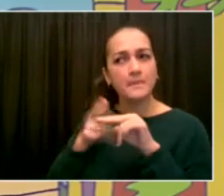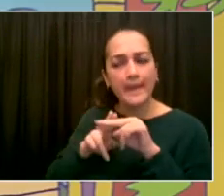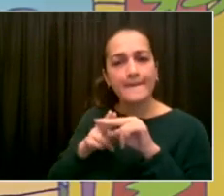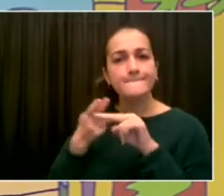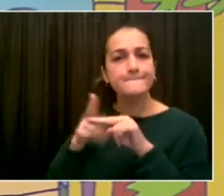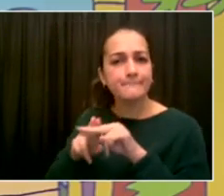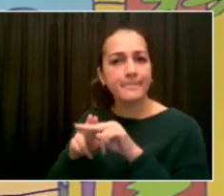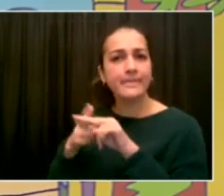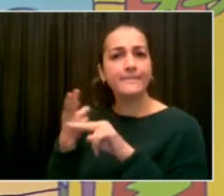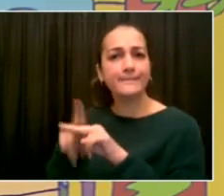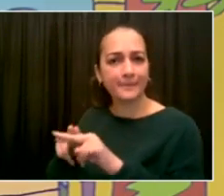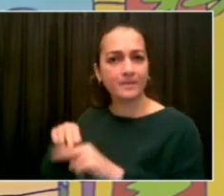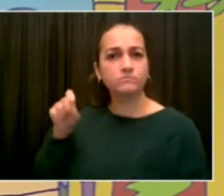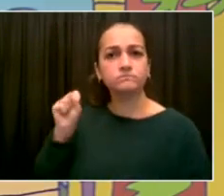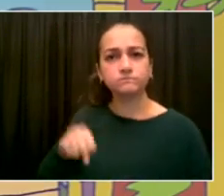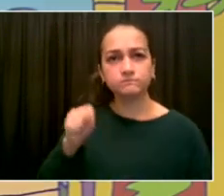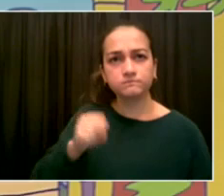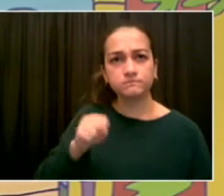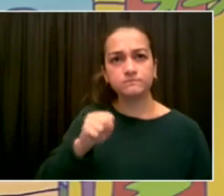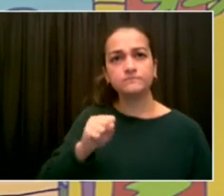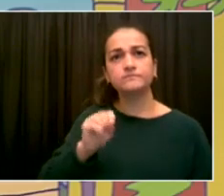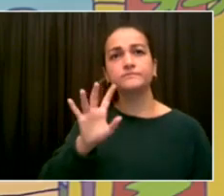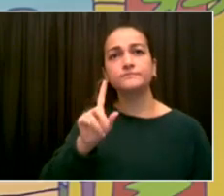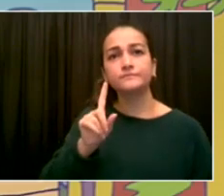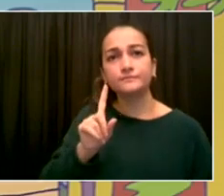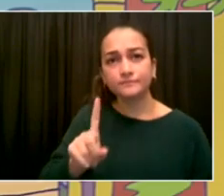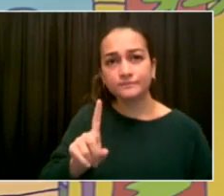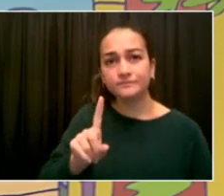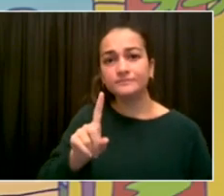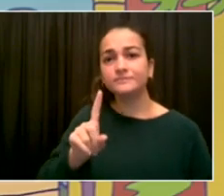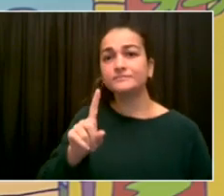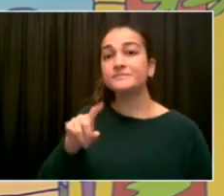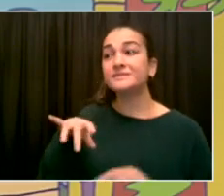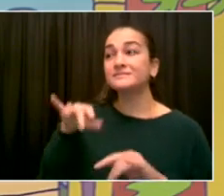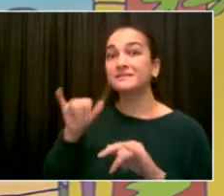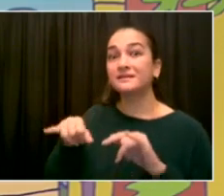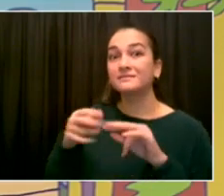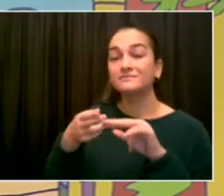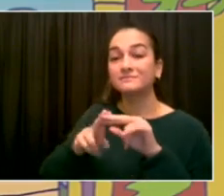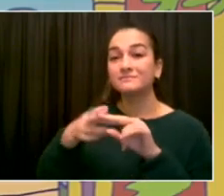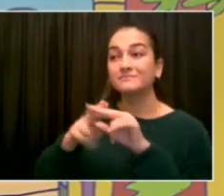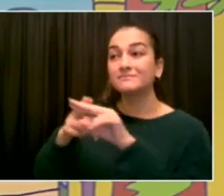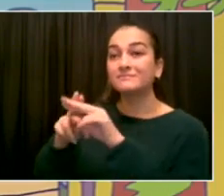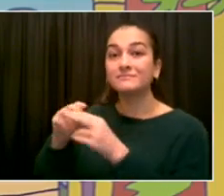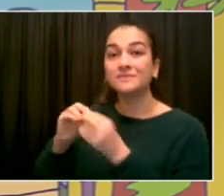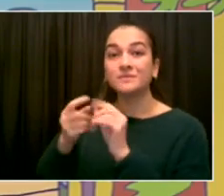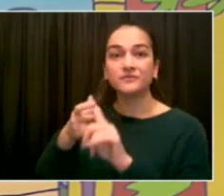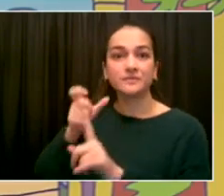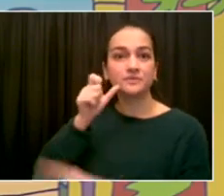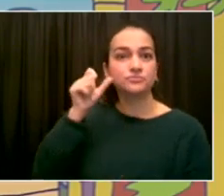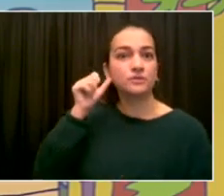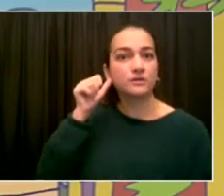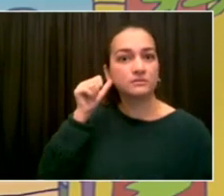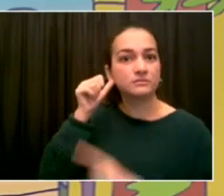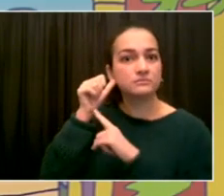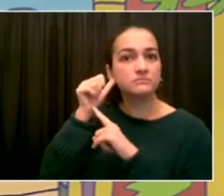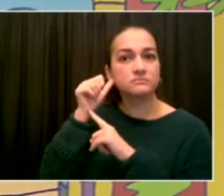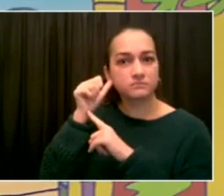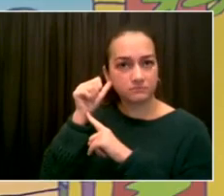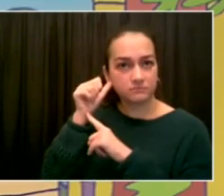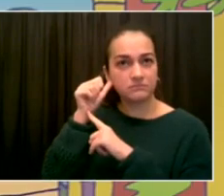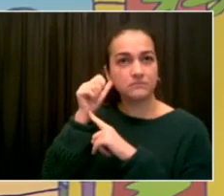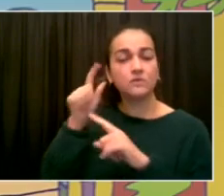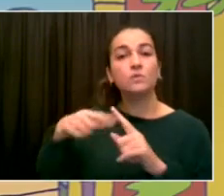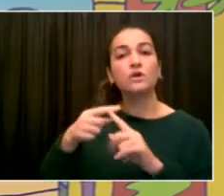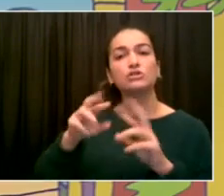I expect is a surge of activity, particularly on Friday. And then what we saw before, look, we had this pattern